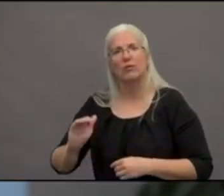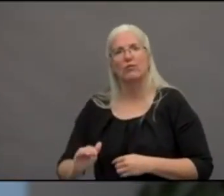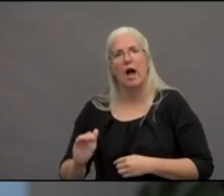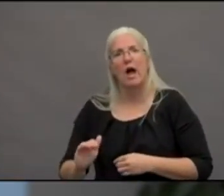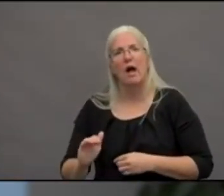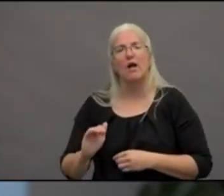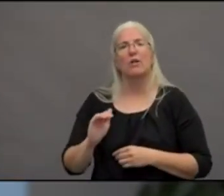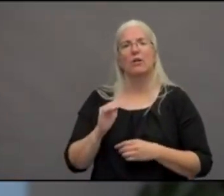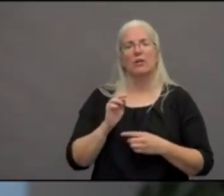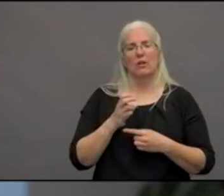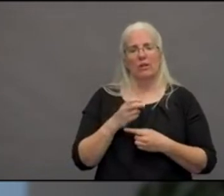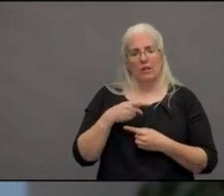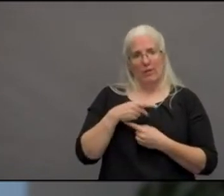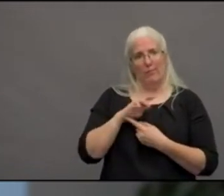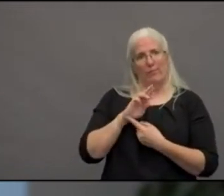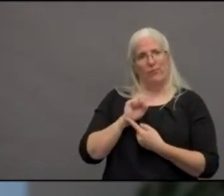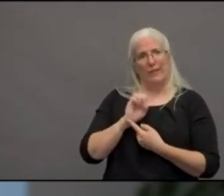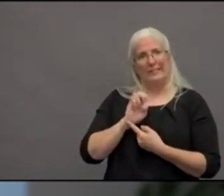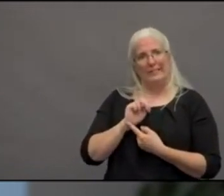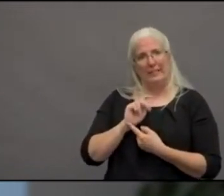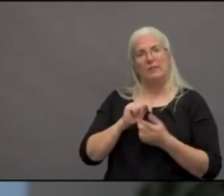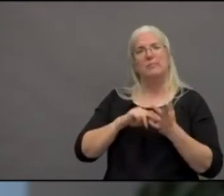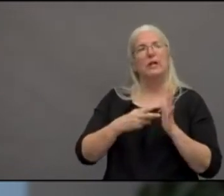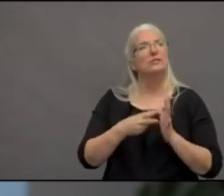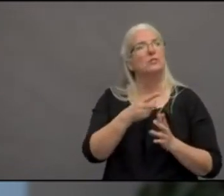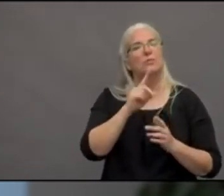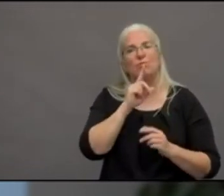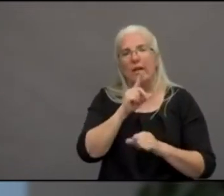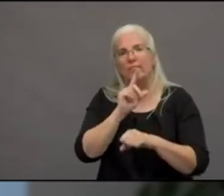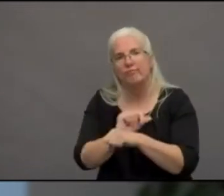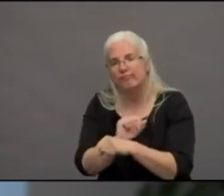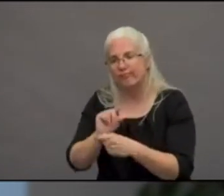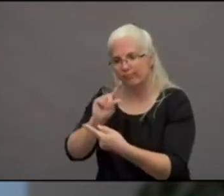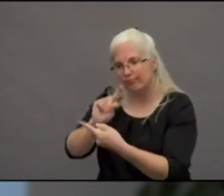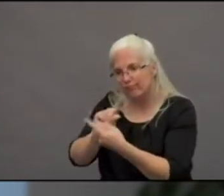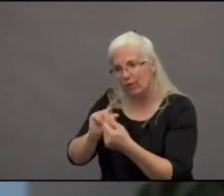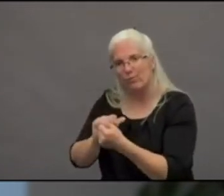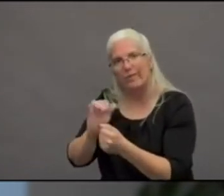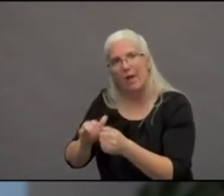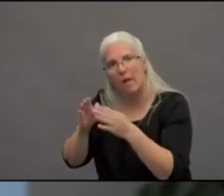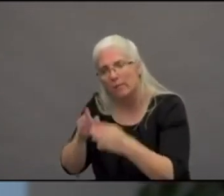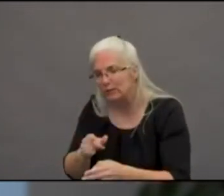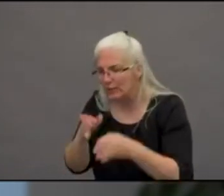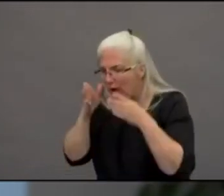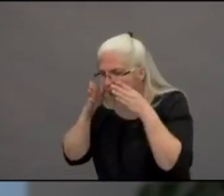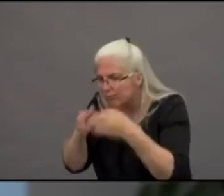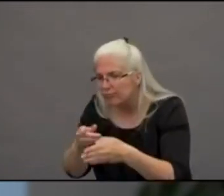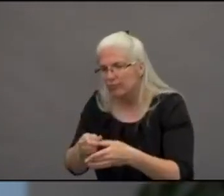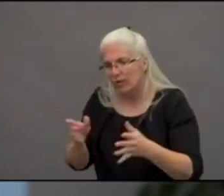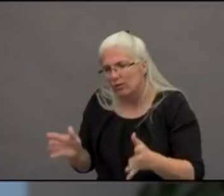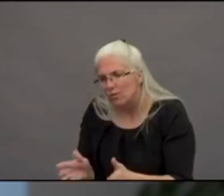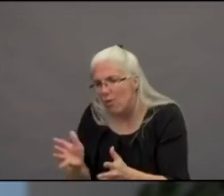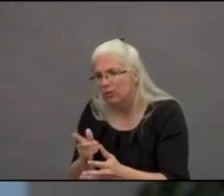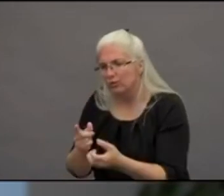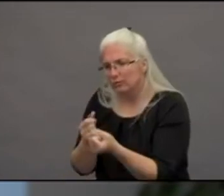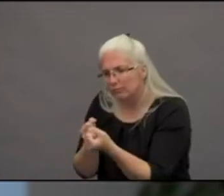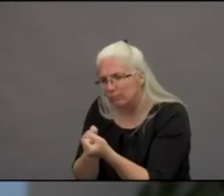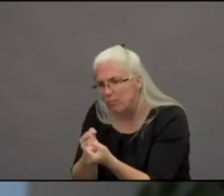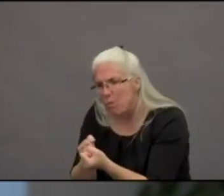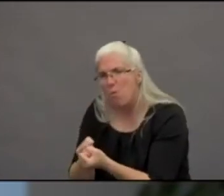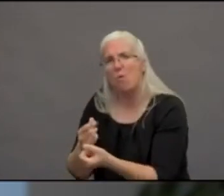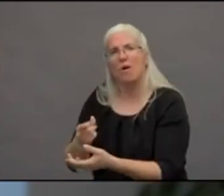being with someone, really being connected, taking that time to say, how are you? I'm here for you, let's talk, having those kinds